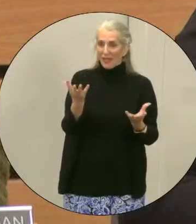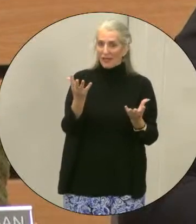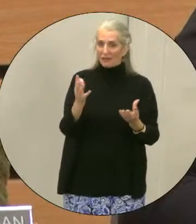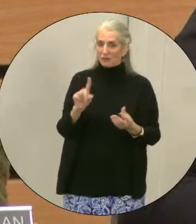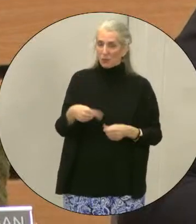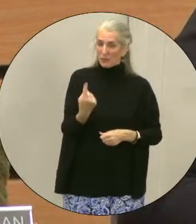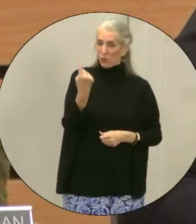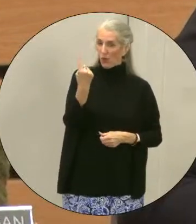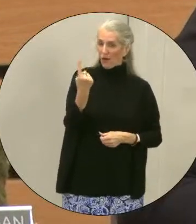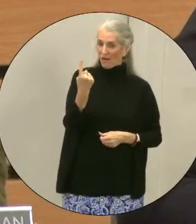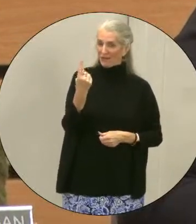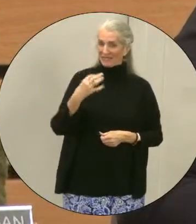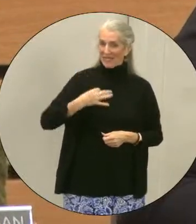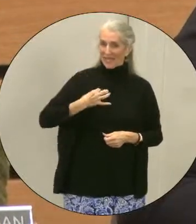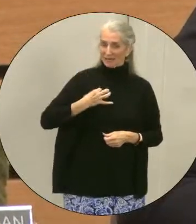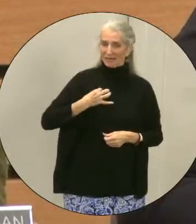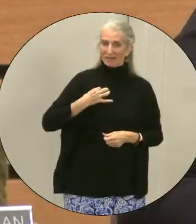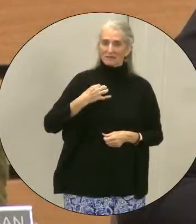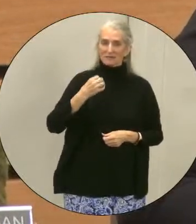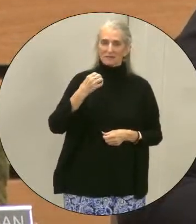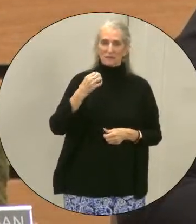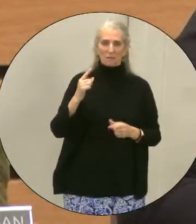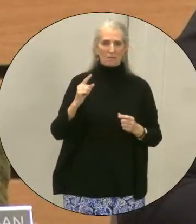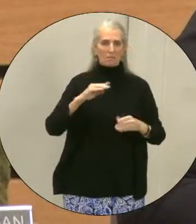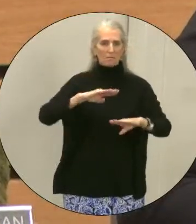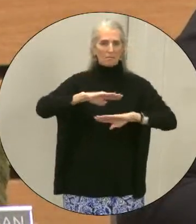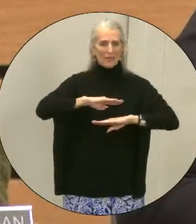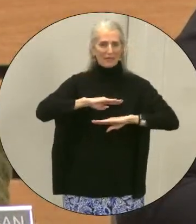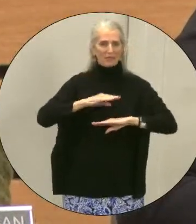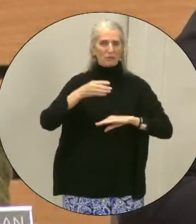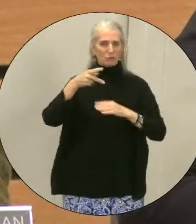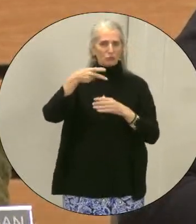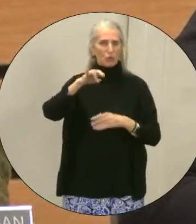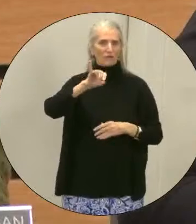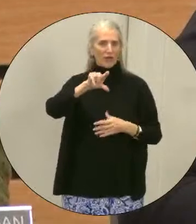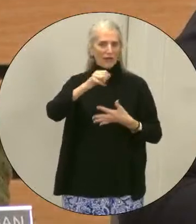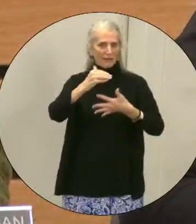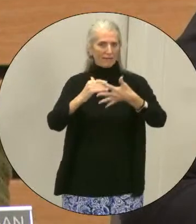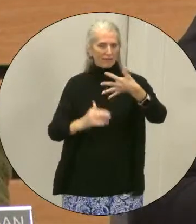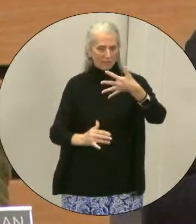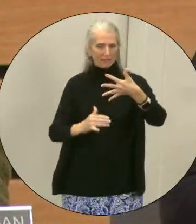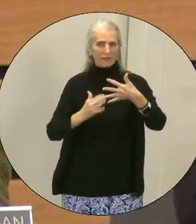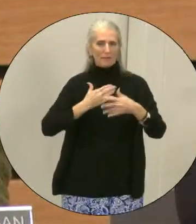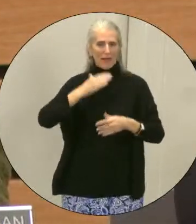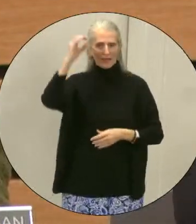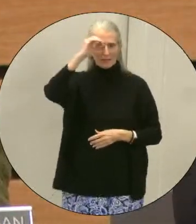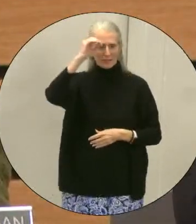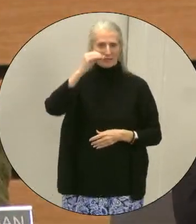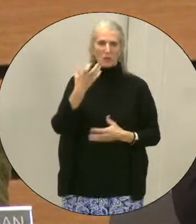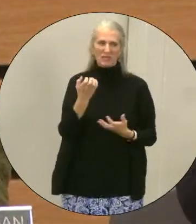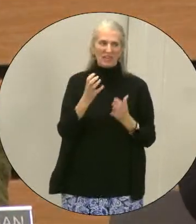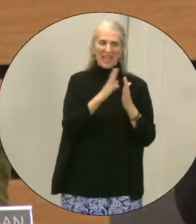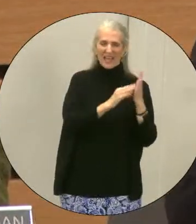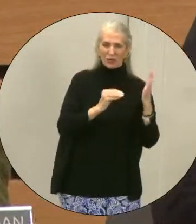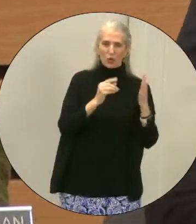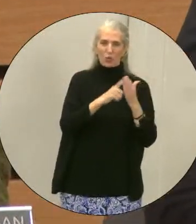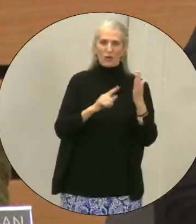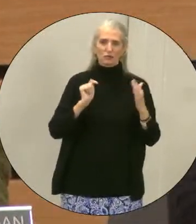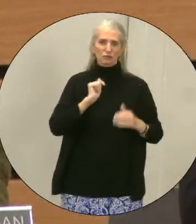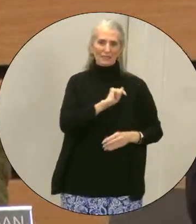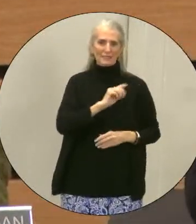forward candidate that has met the profile, in my opinion. And I want to echo what Trustee Barón mentioned, that I have